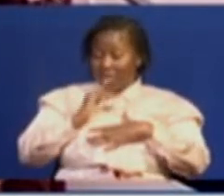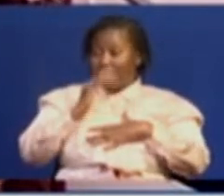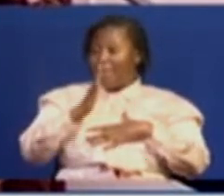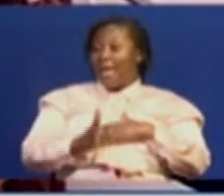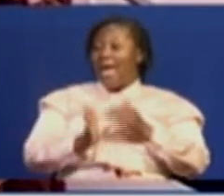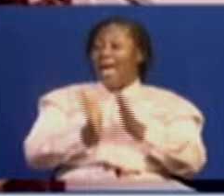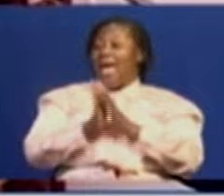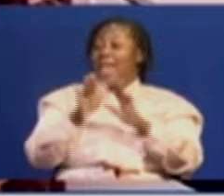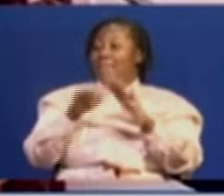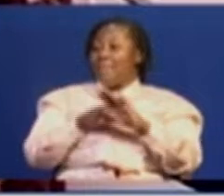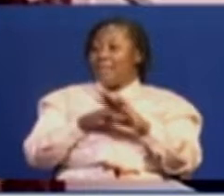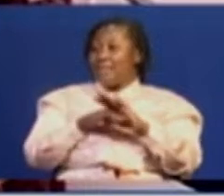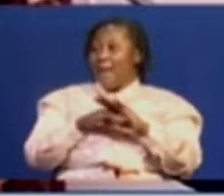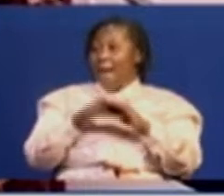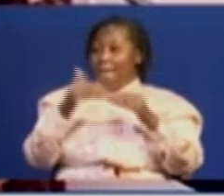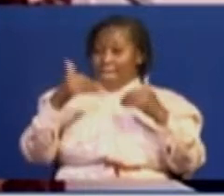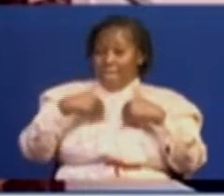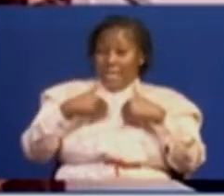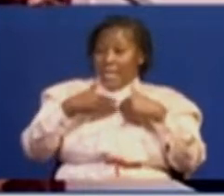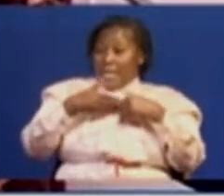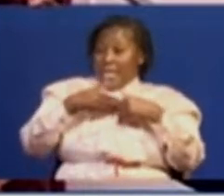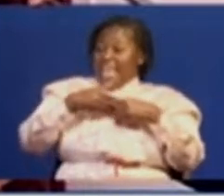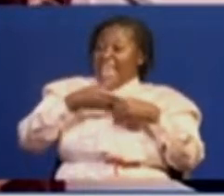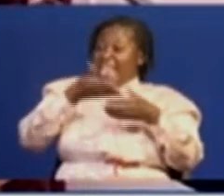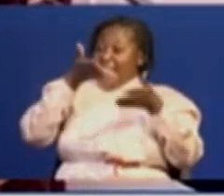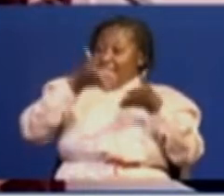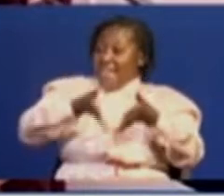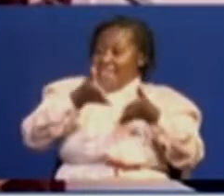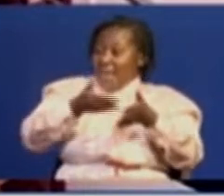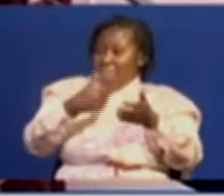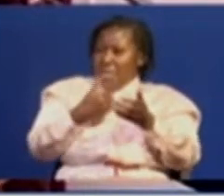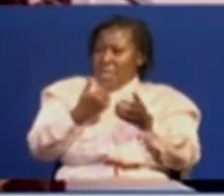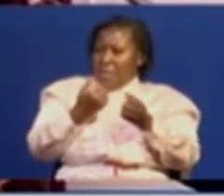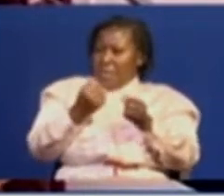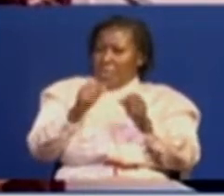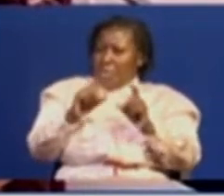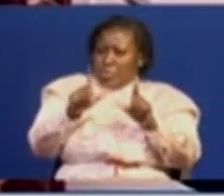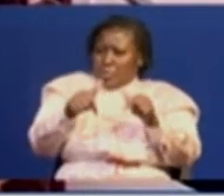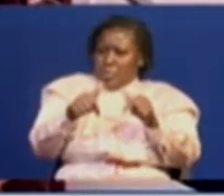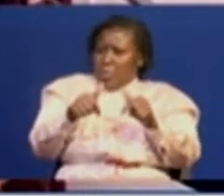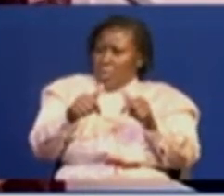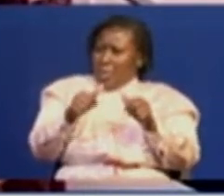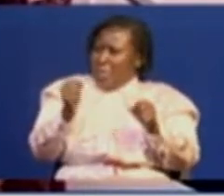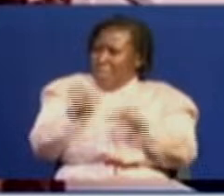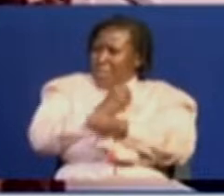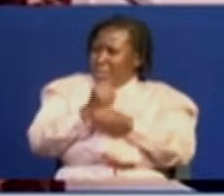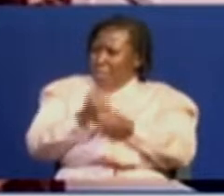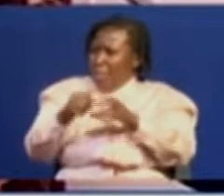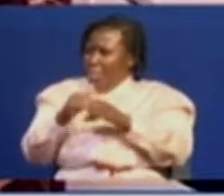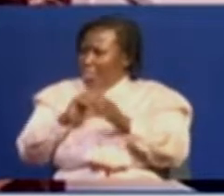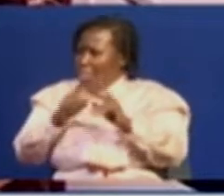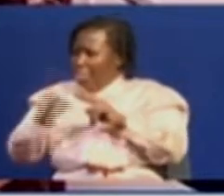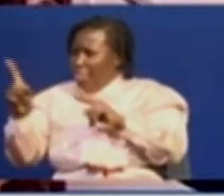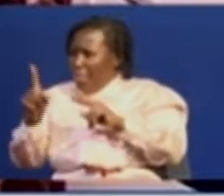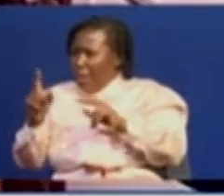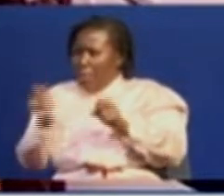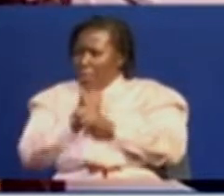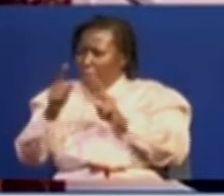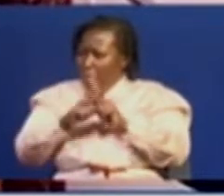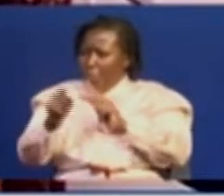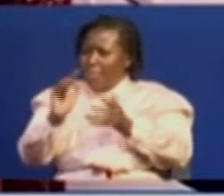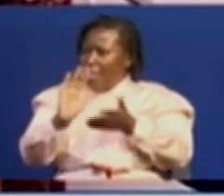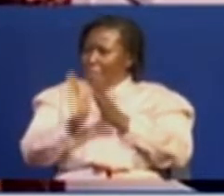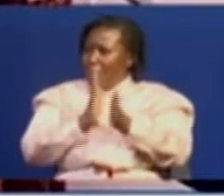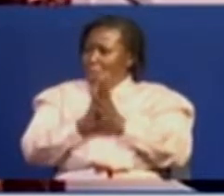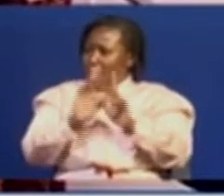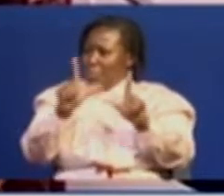honorable Speaker and honorable members, I was inside. I was unable even to wear my shoes to run out. I ran out